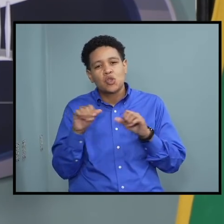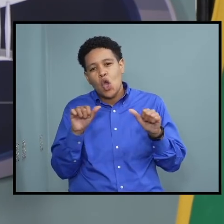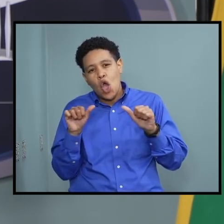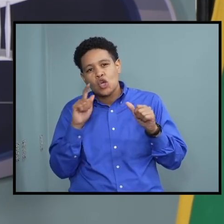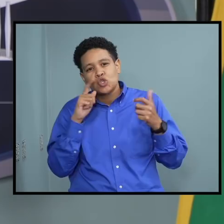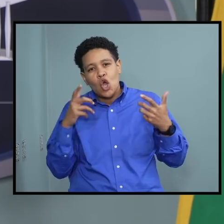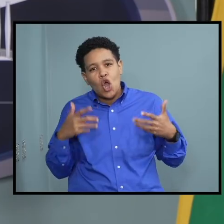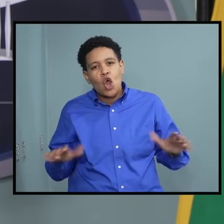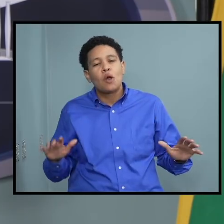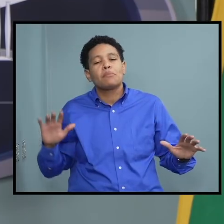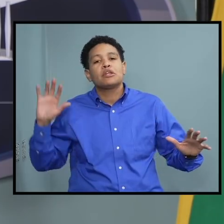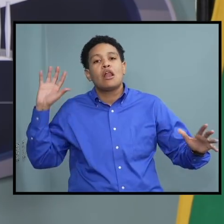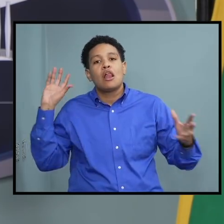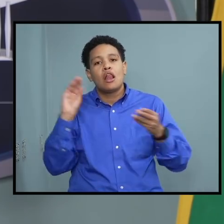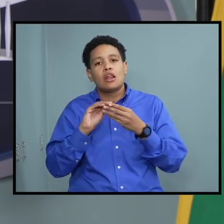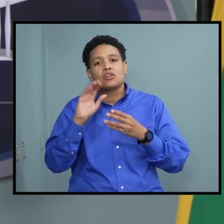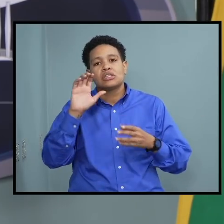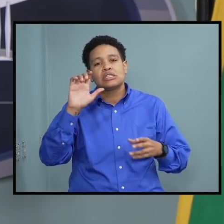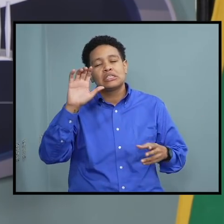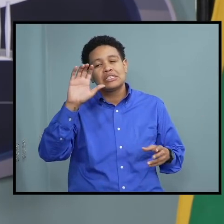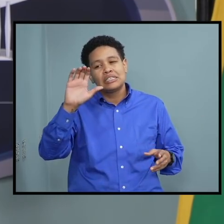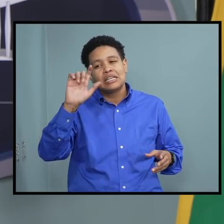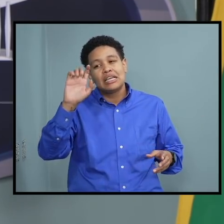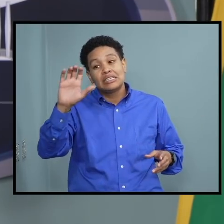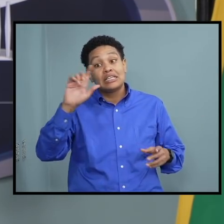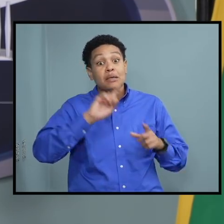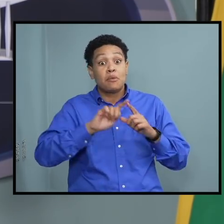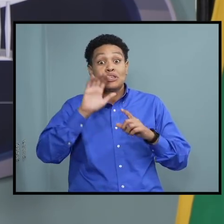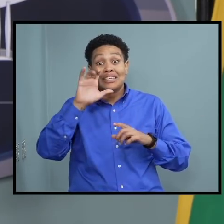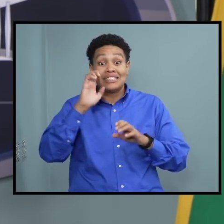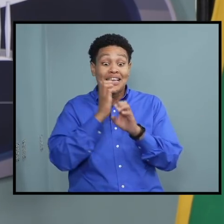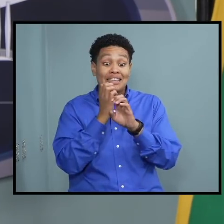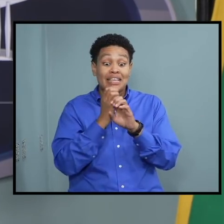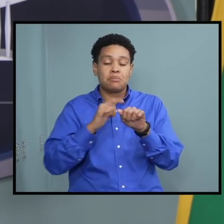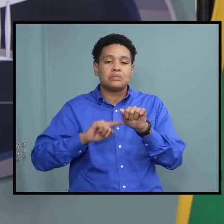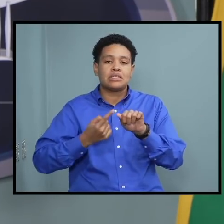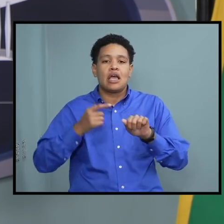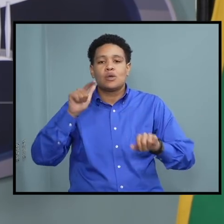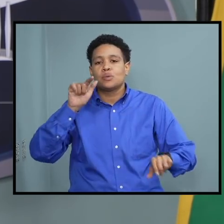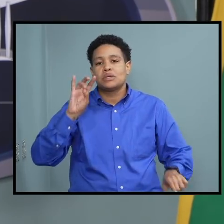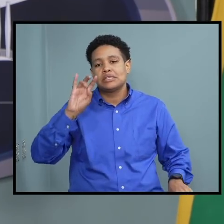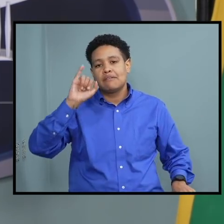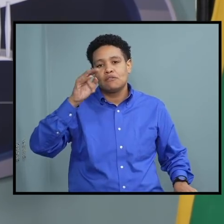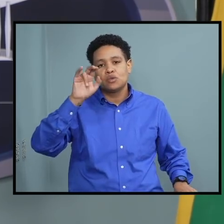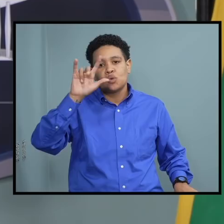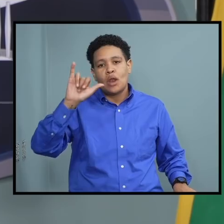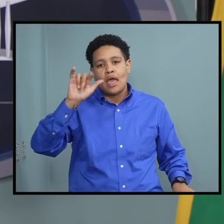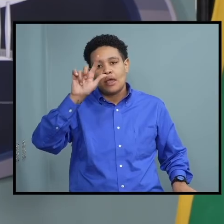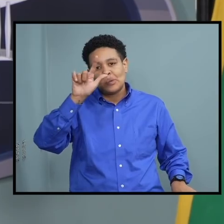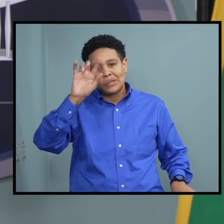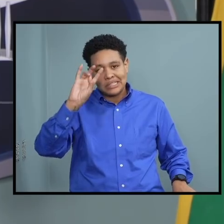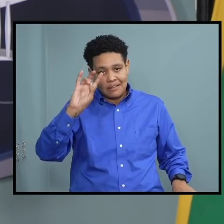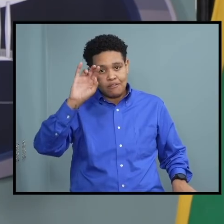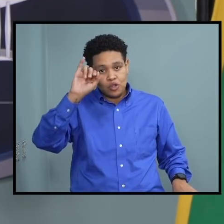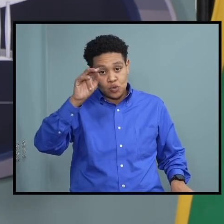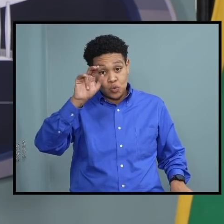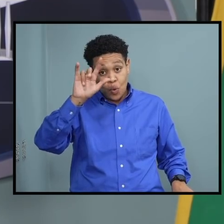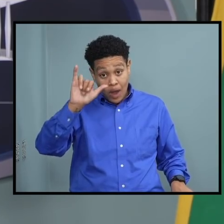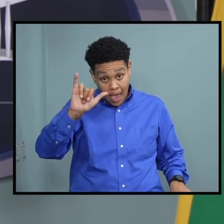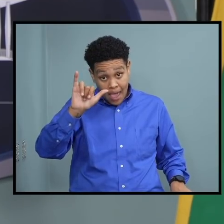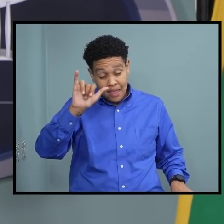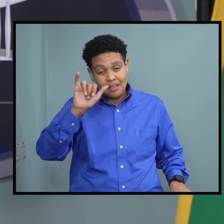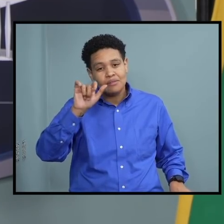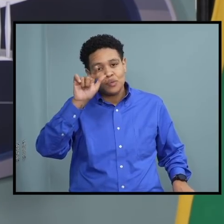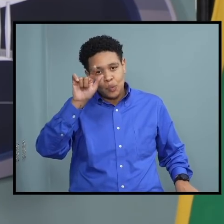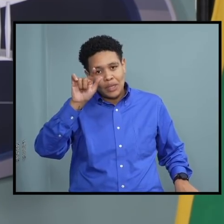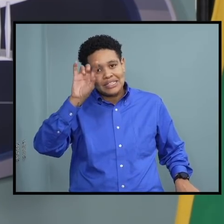to complete it. But the process will start on the 27th of July. And the